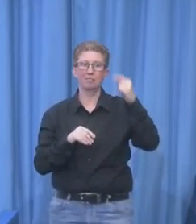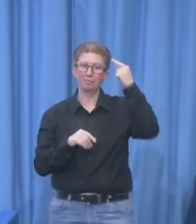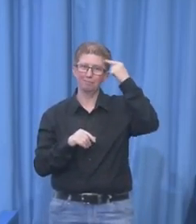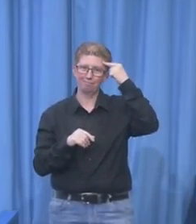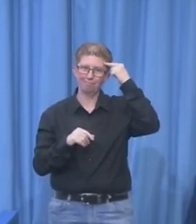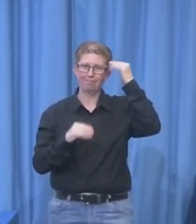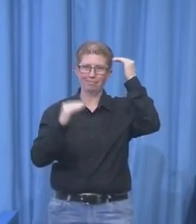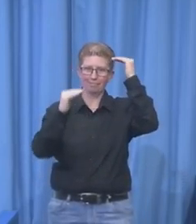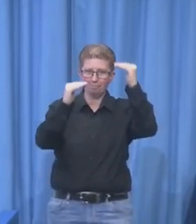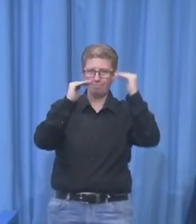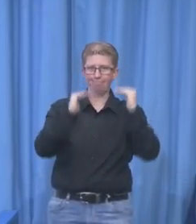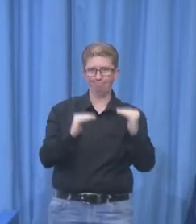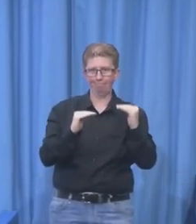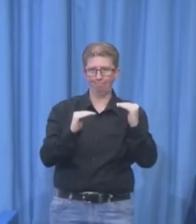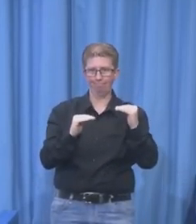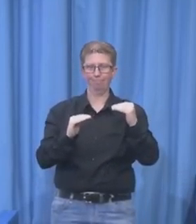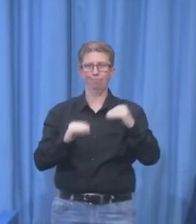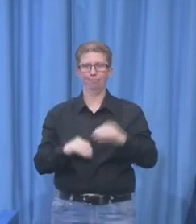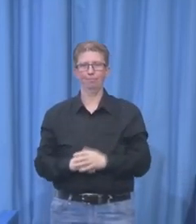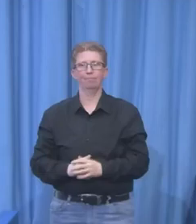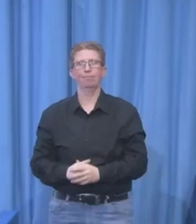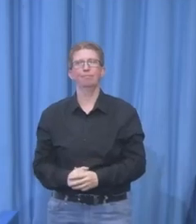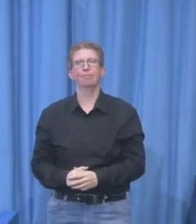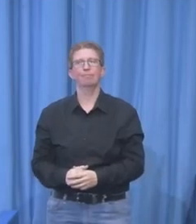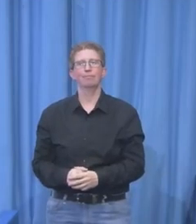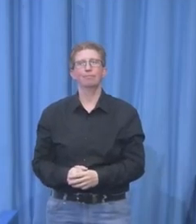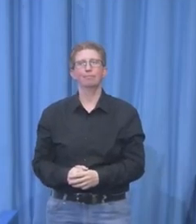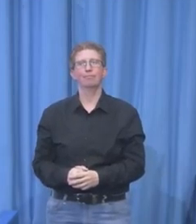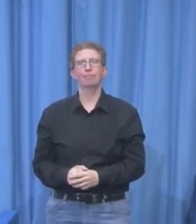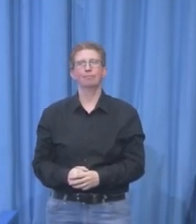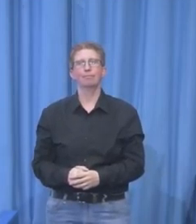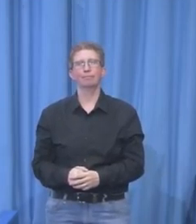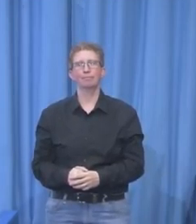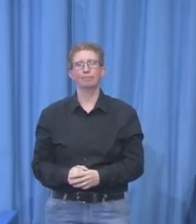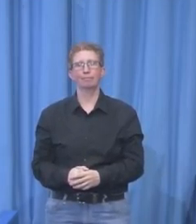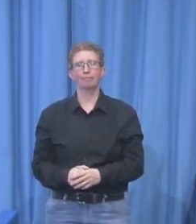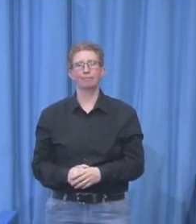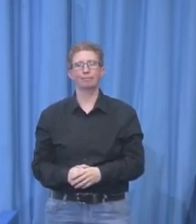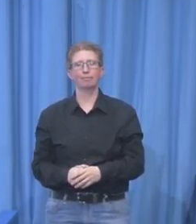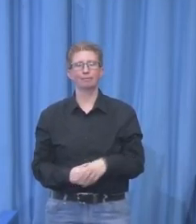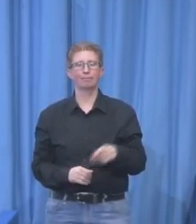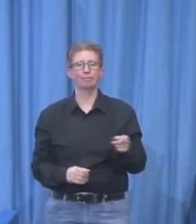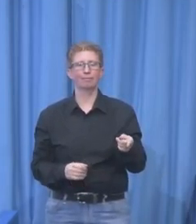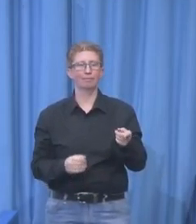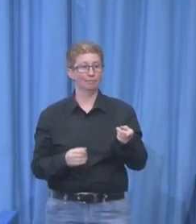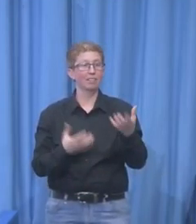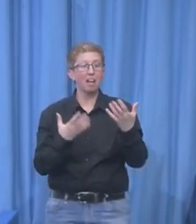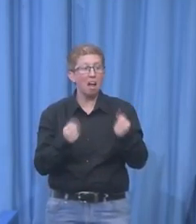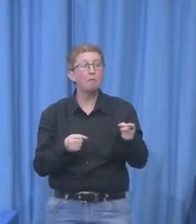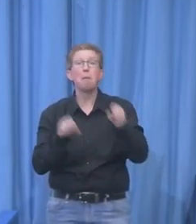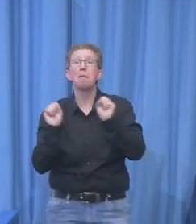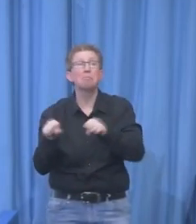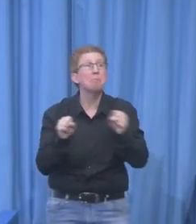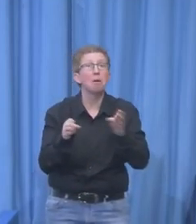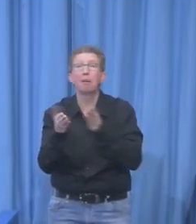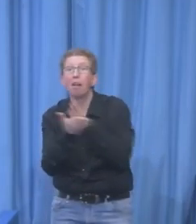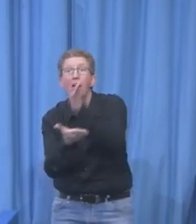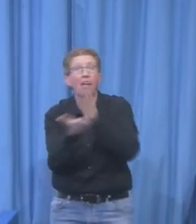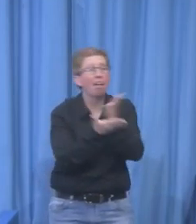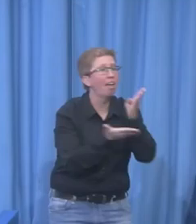be a population that often have fewer opportunities, so we make sure that we target them and we believe in